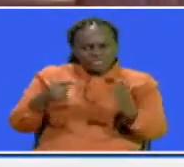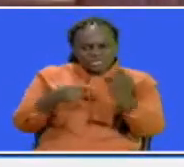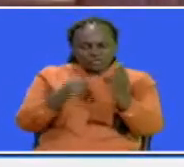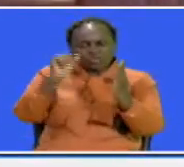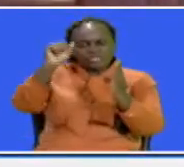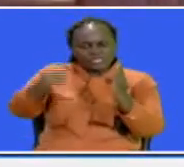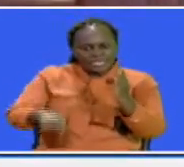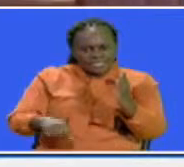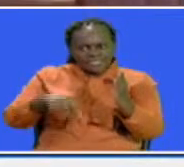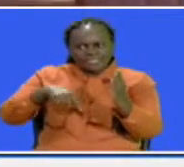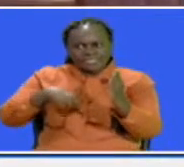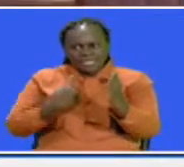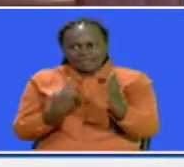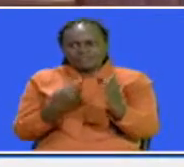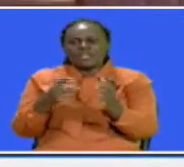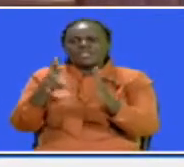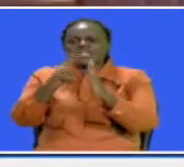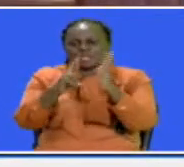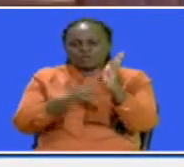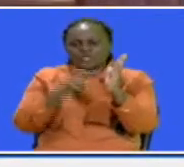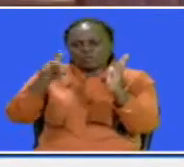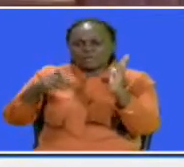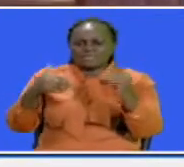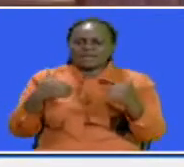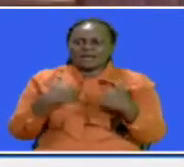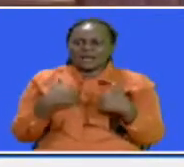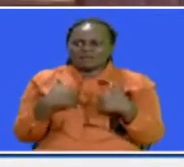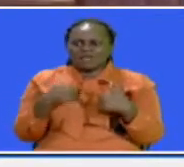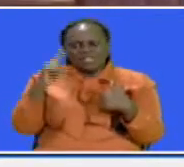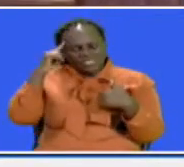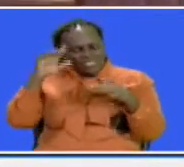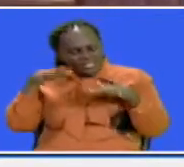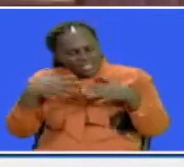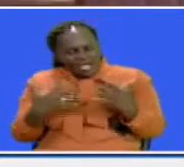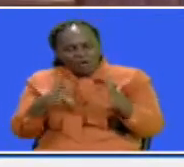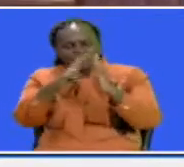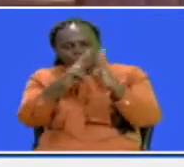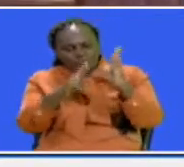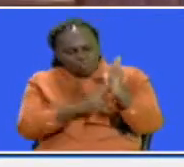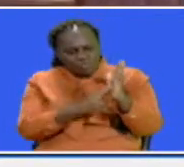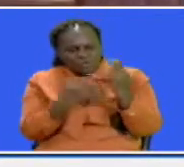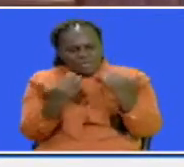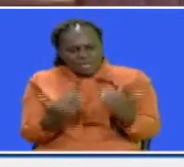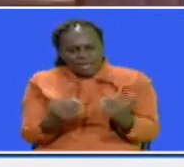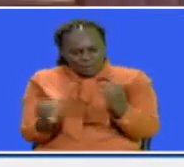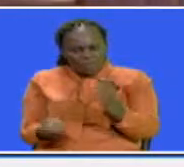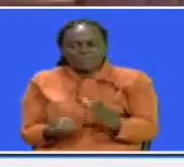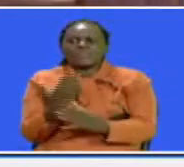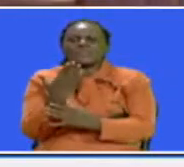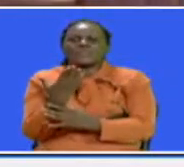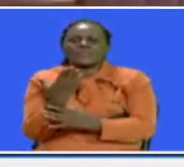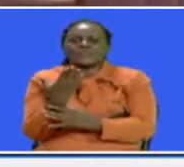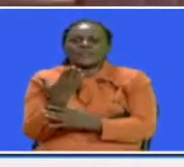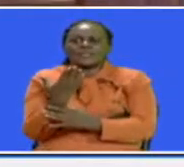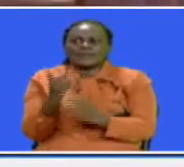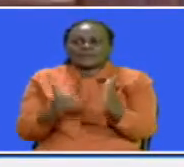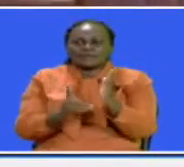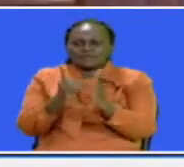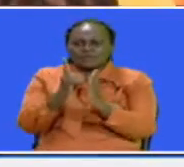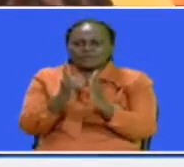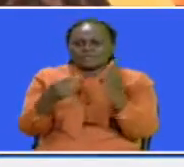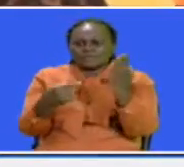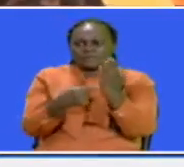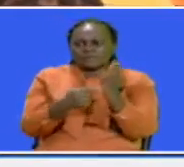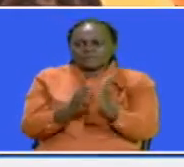is, we are for it to be regulated just like any other. But we must figure out how regulations are now again stifling actually the development of our